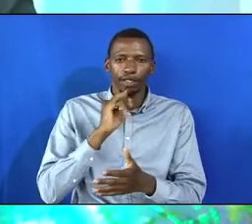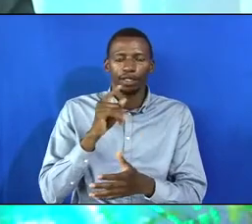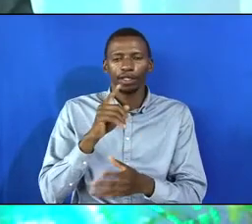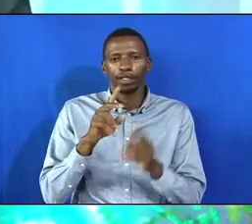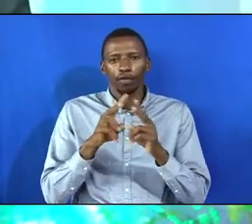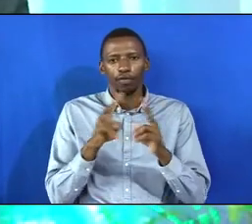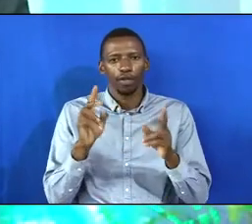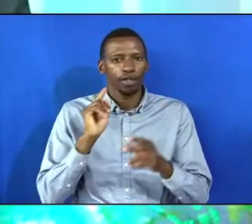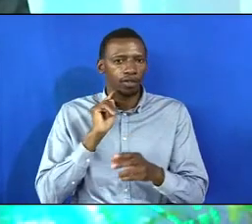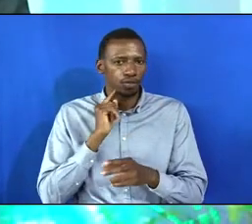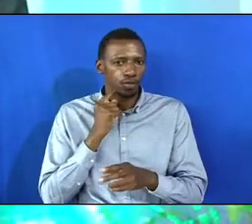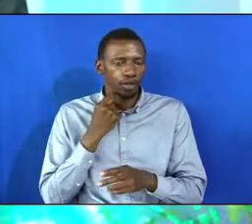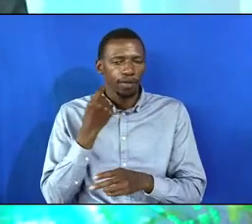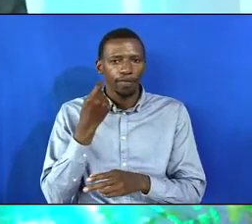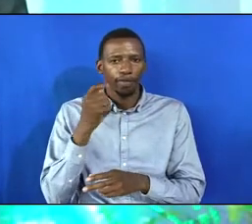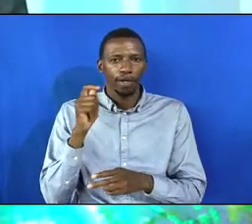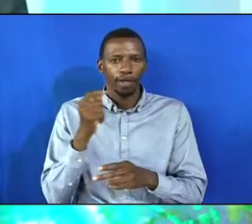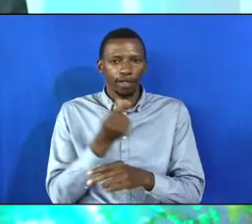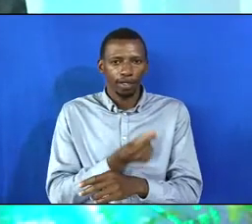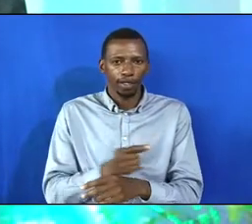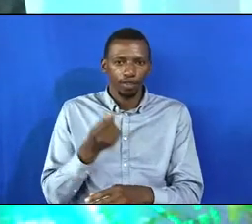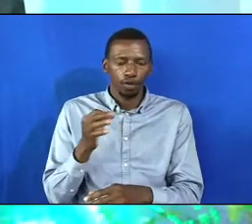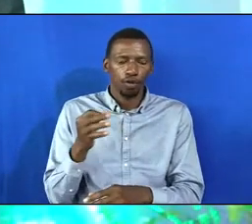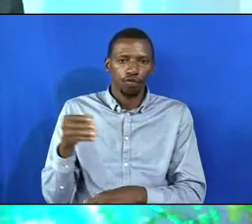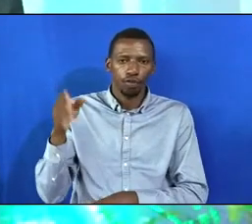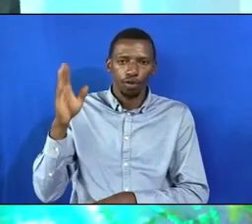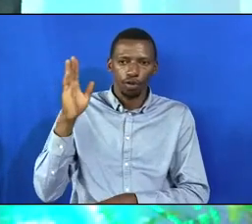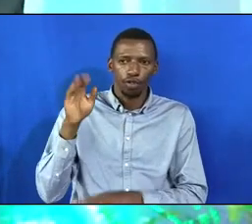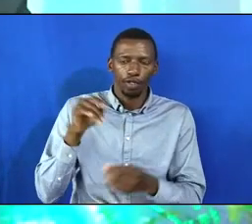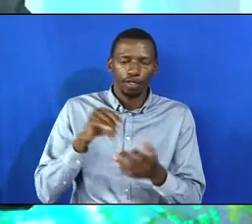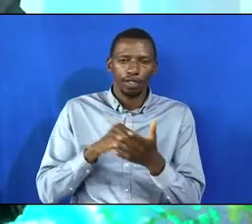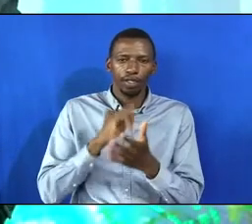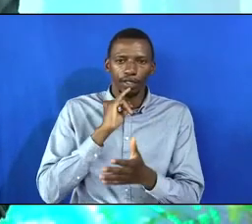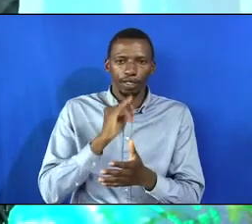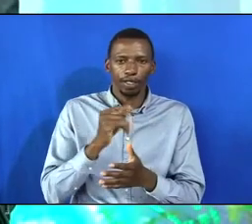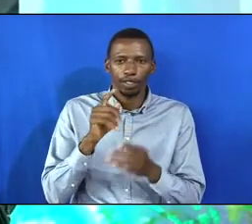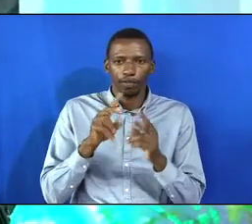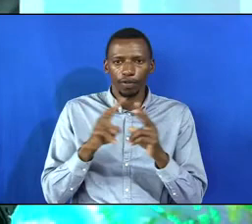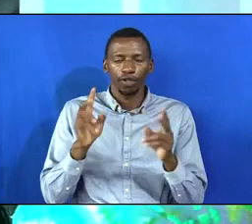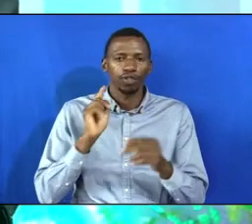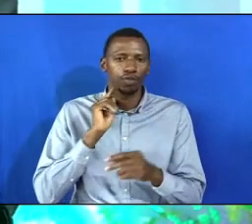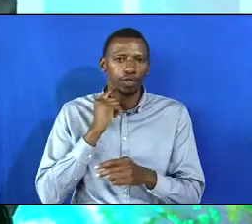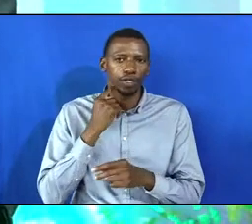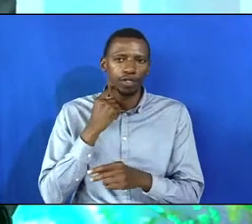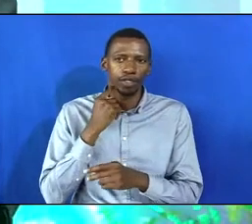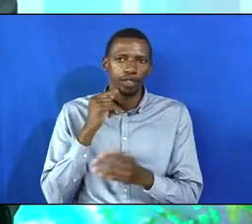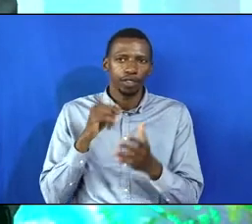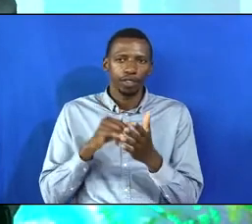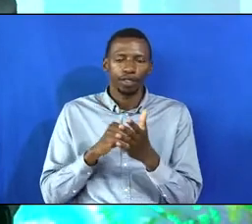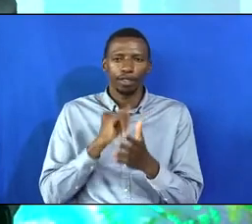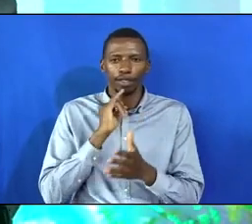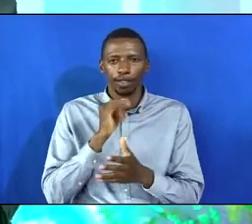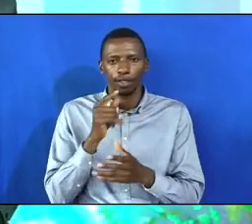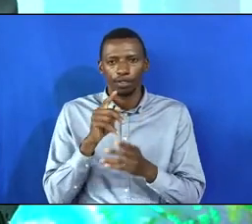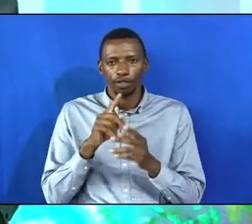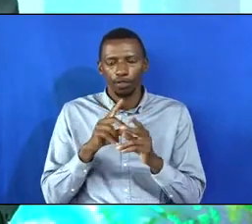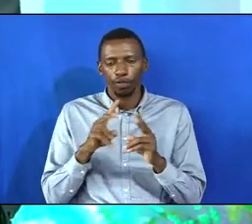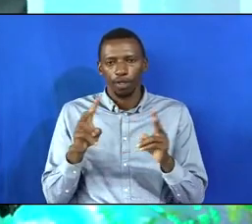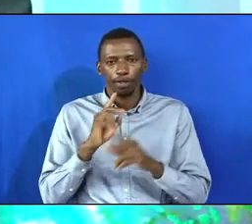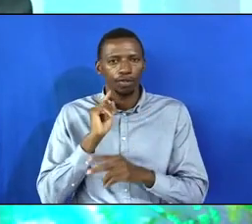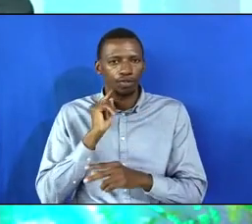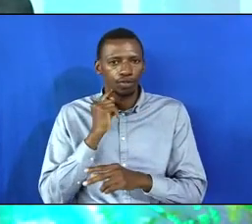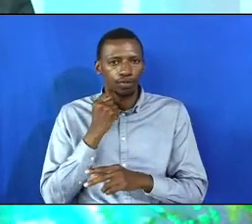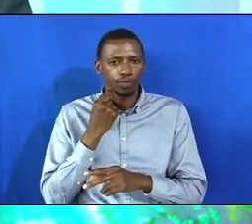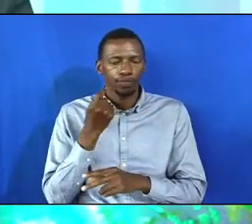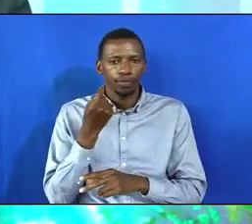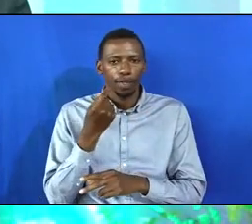The grace of God, the grace of God, it is so sweet, it is so